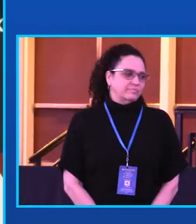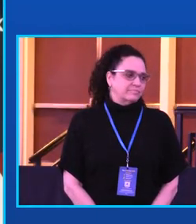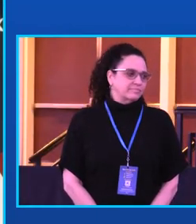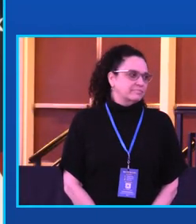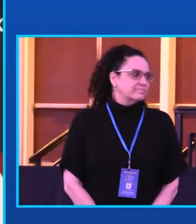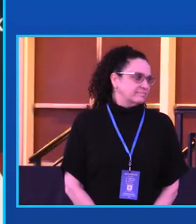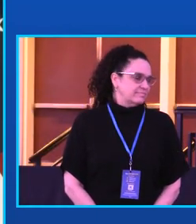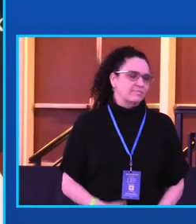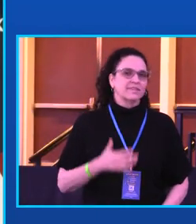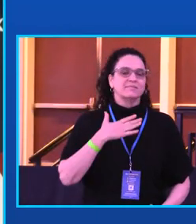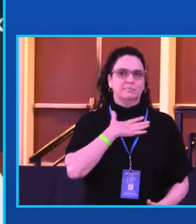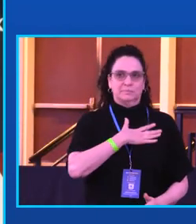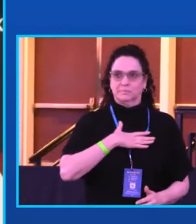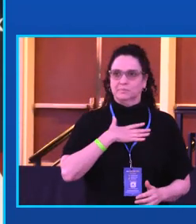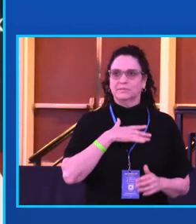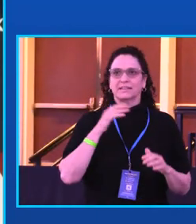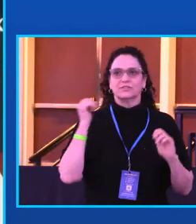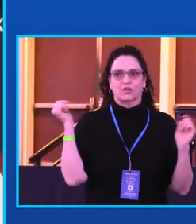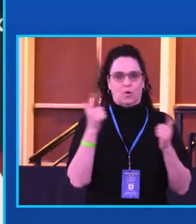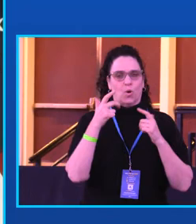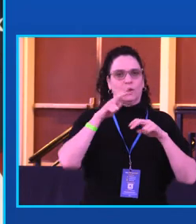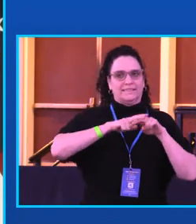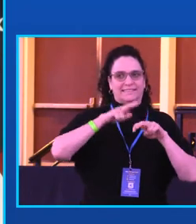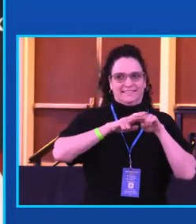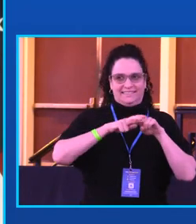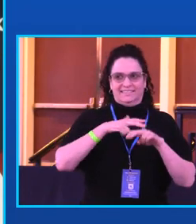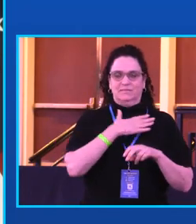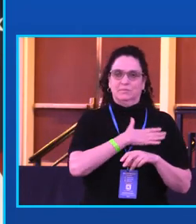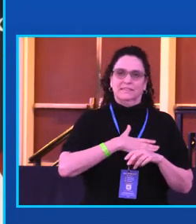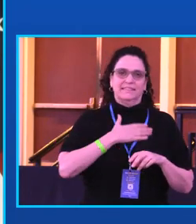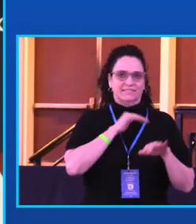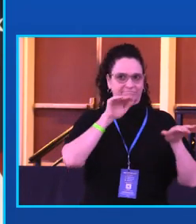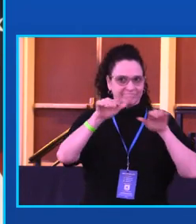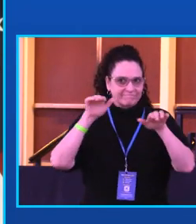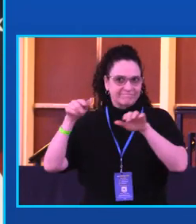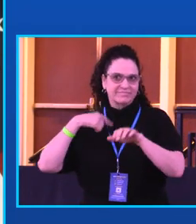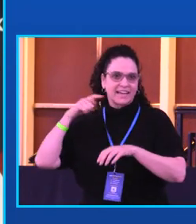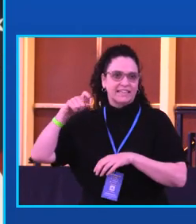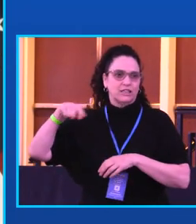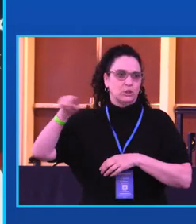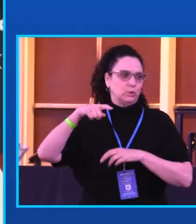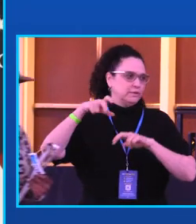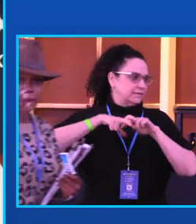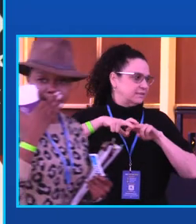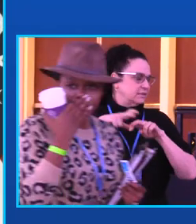Have a seat, everyone. Please, please get to your seats. I need you to be seated.